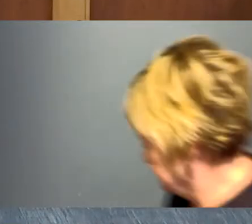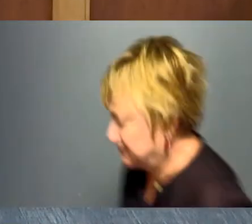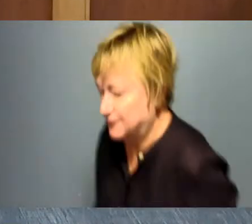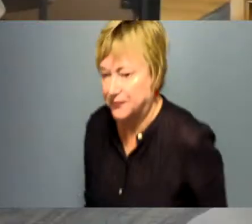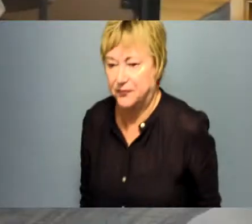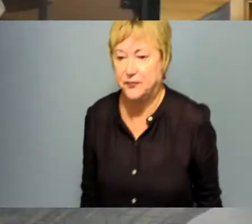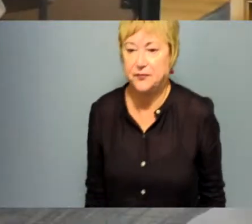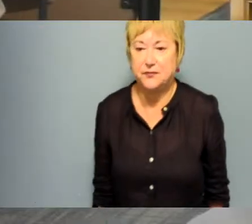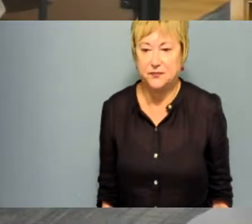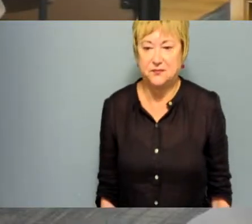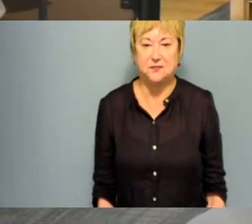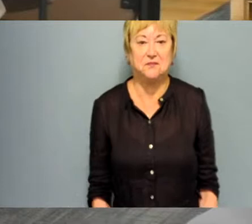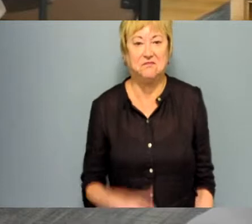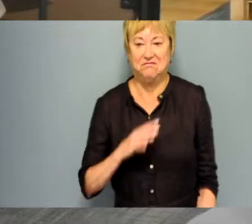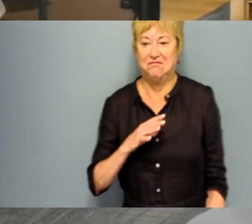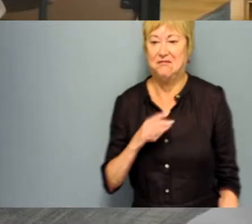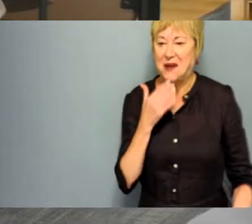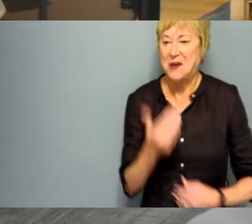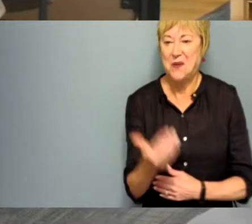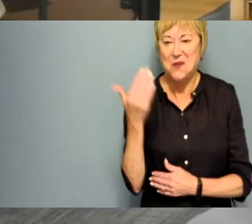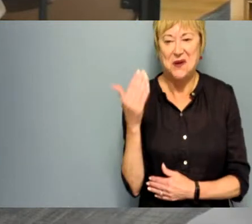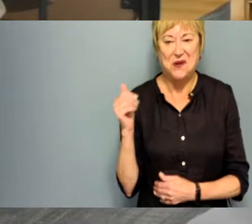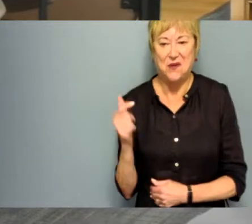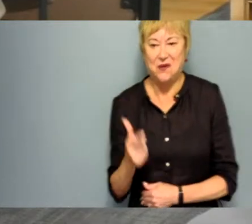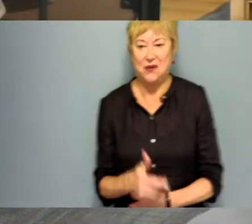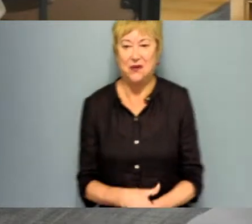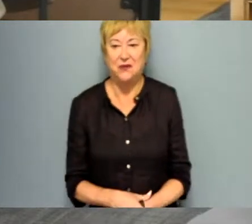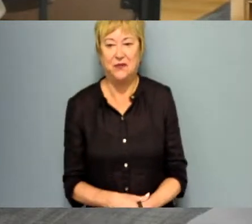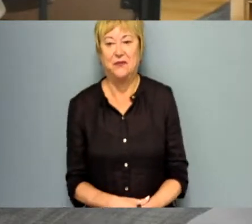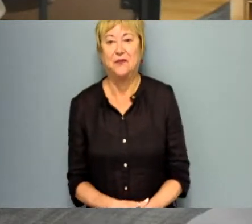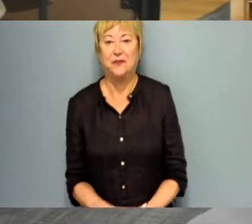Don't mind if I do, Commissioner. Good morning, everyone. And